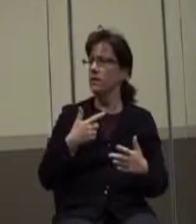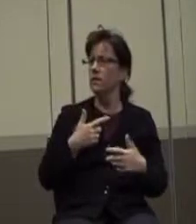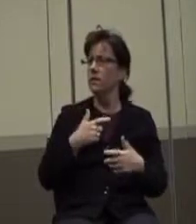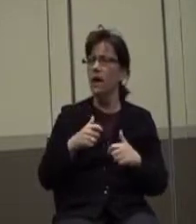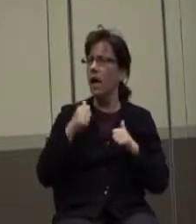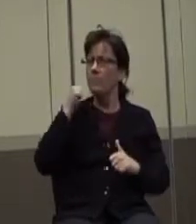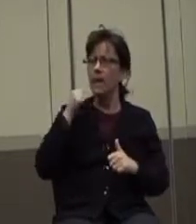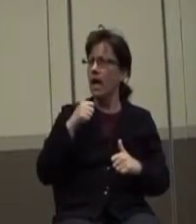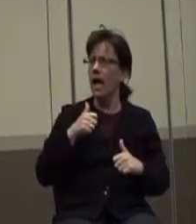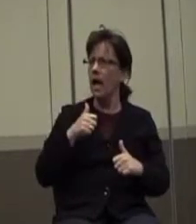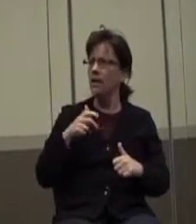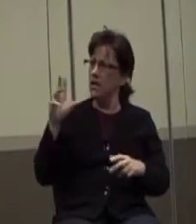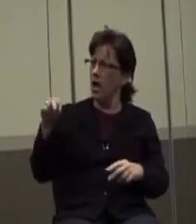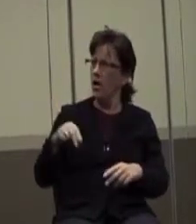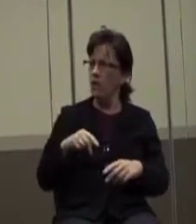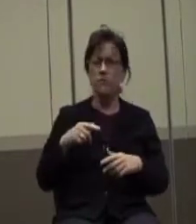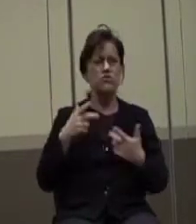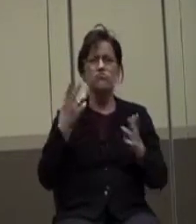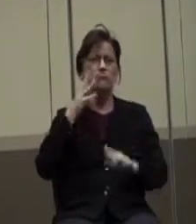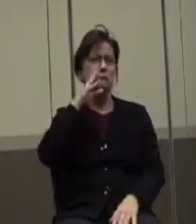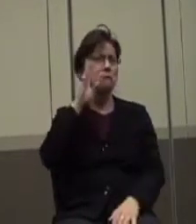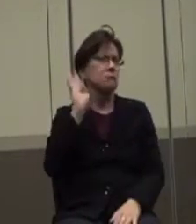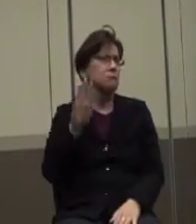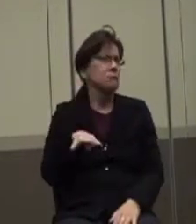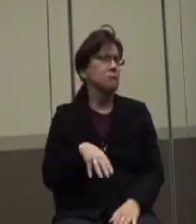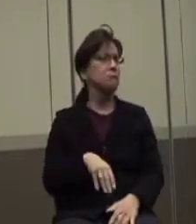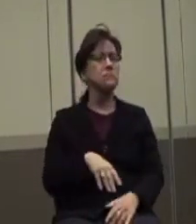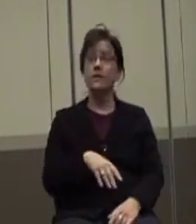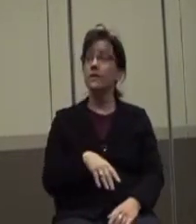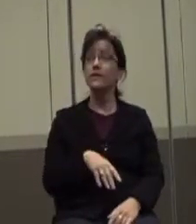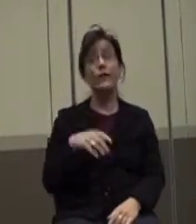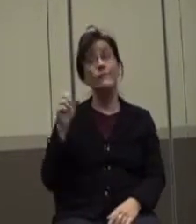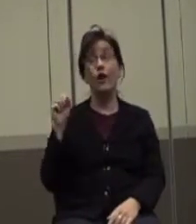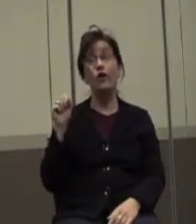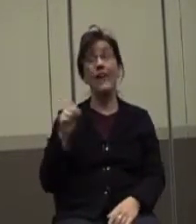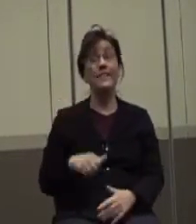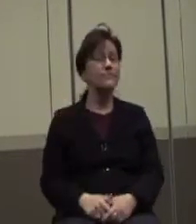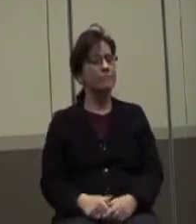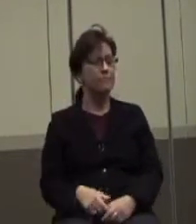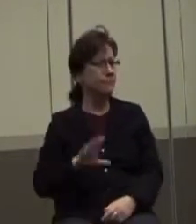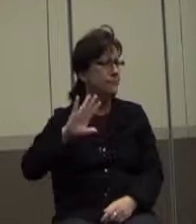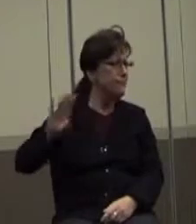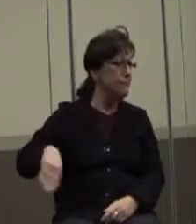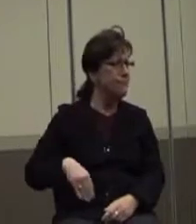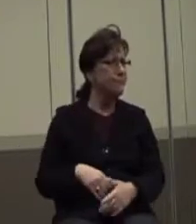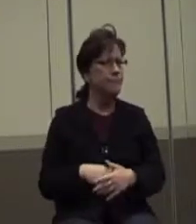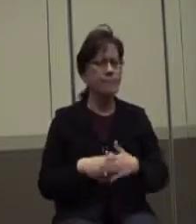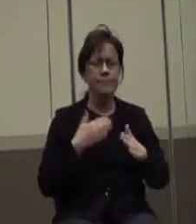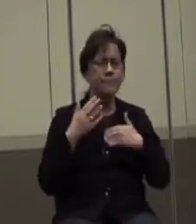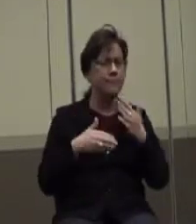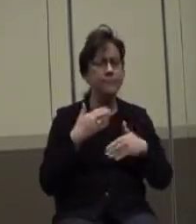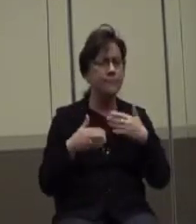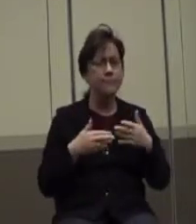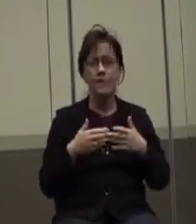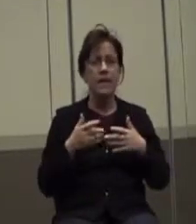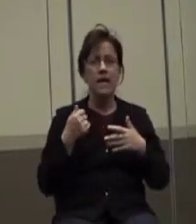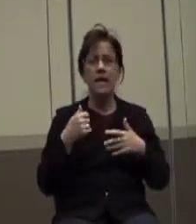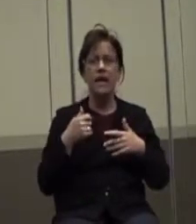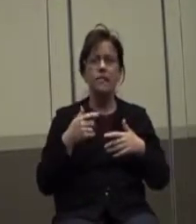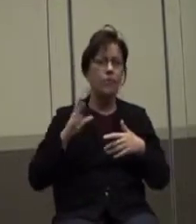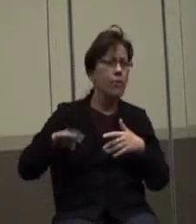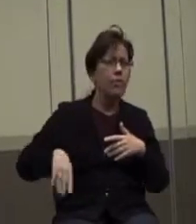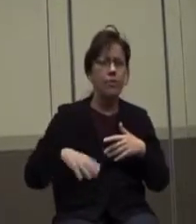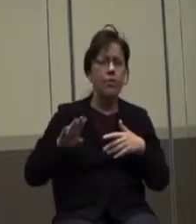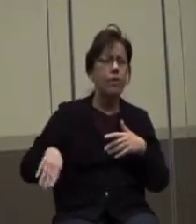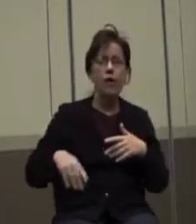We just ignore you. Right? We usually go, okay, and then we walk off. And if we walk